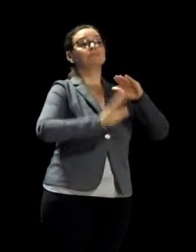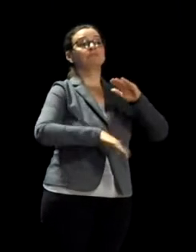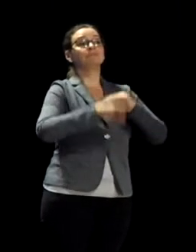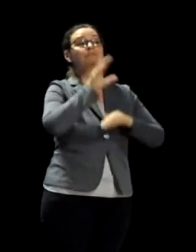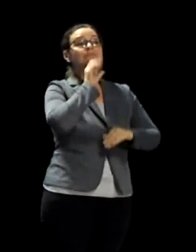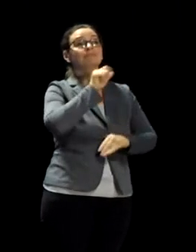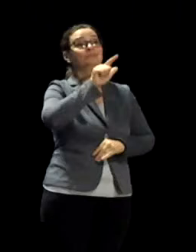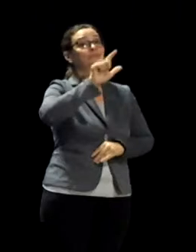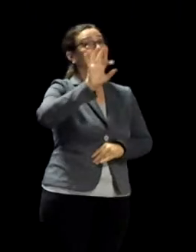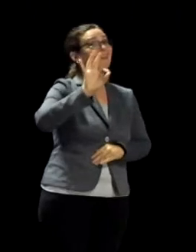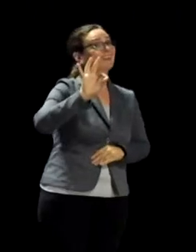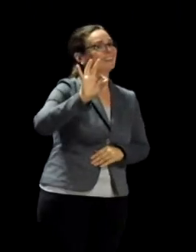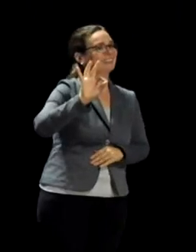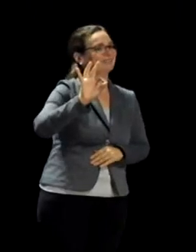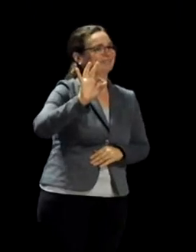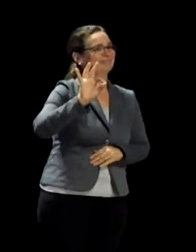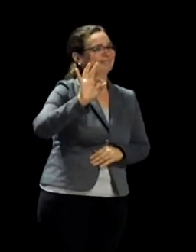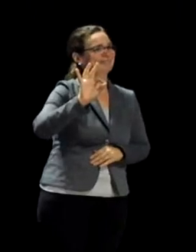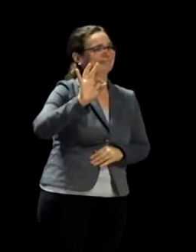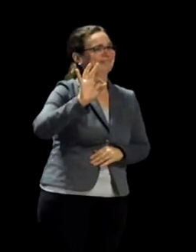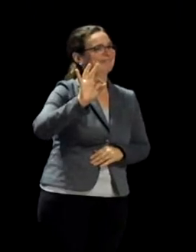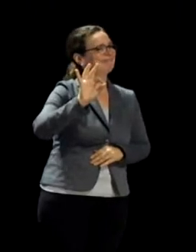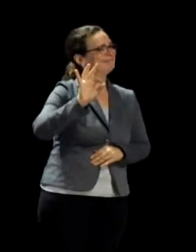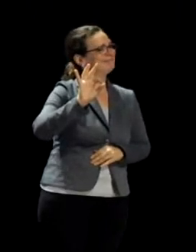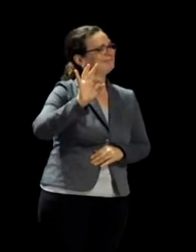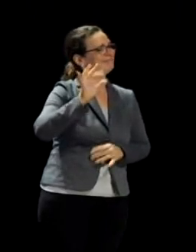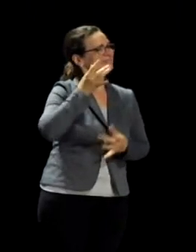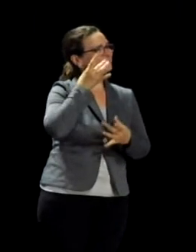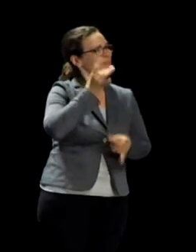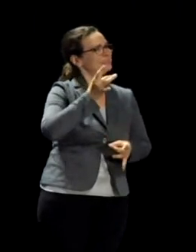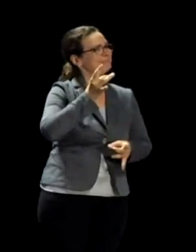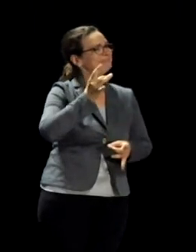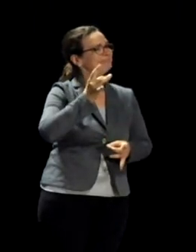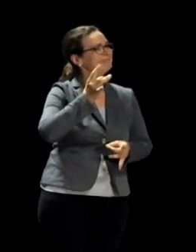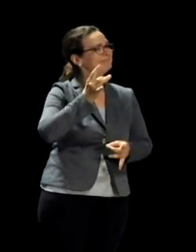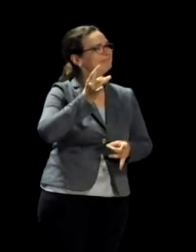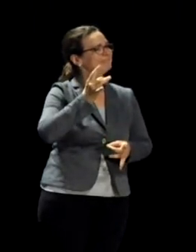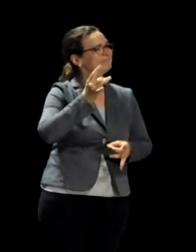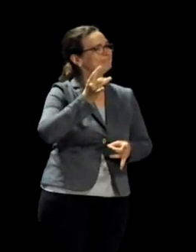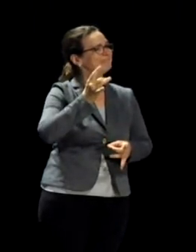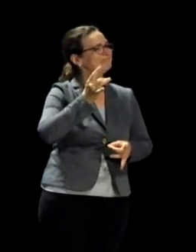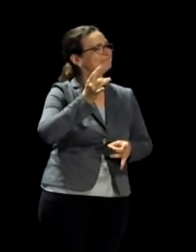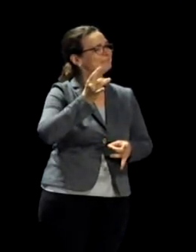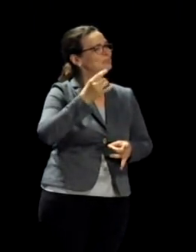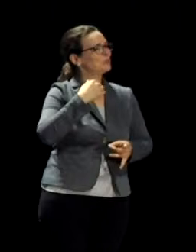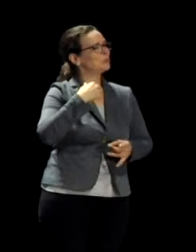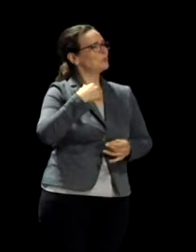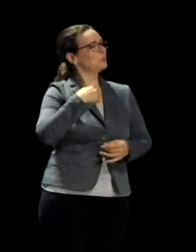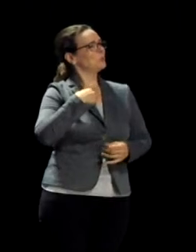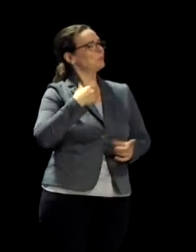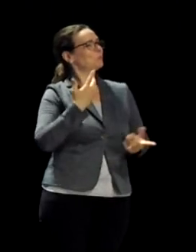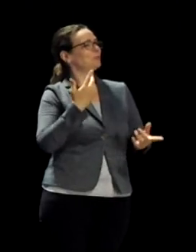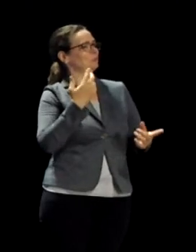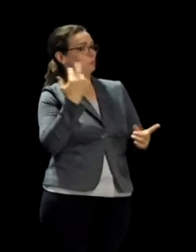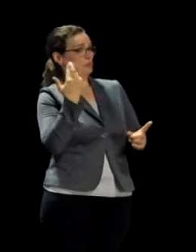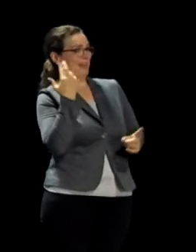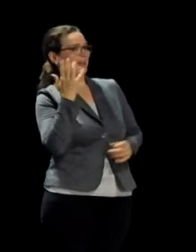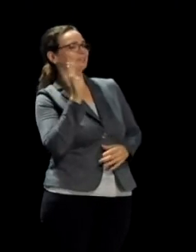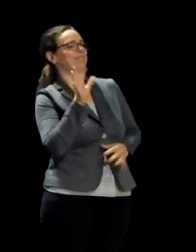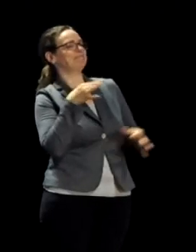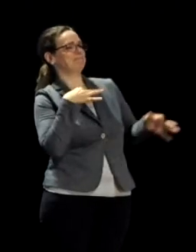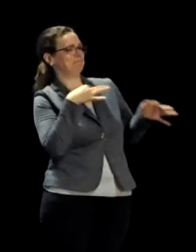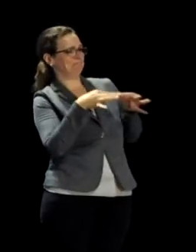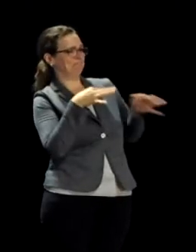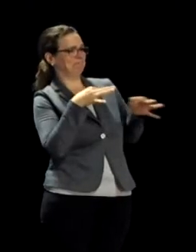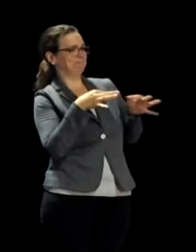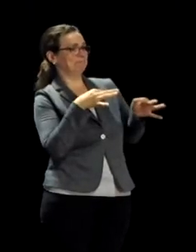29. While some of those cases are household contacts, young people now are making up about a third of our new